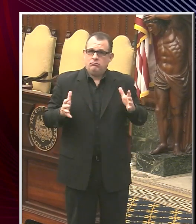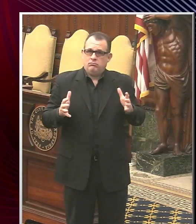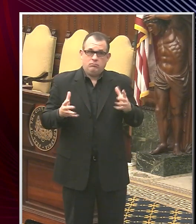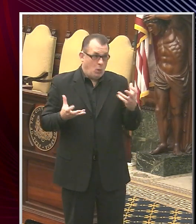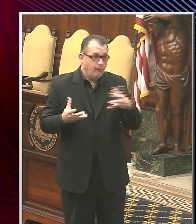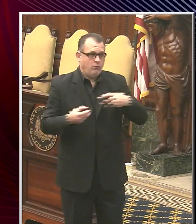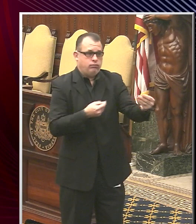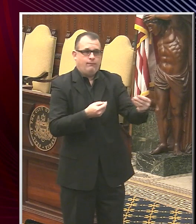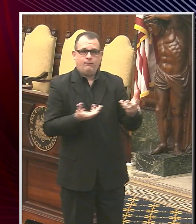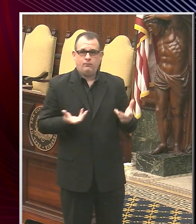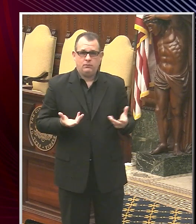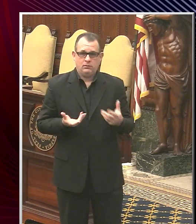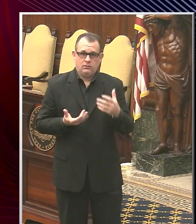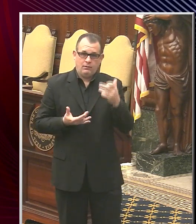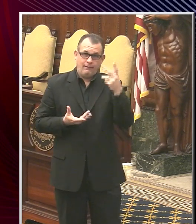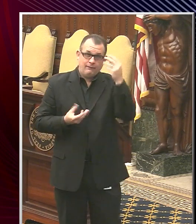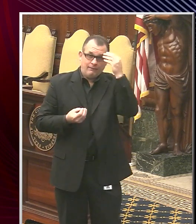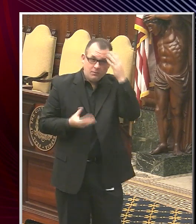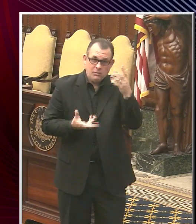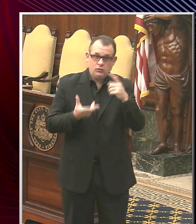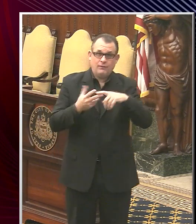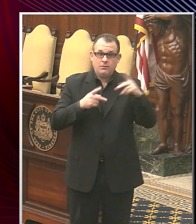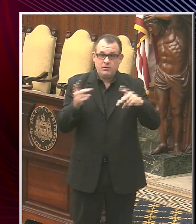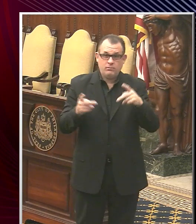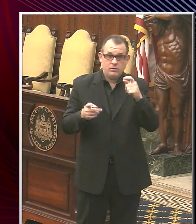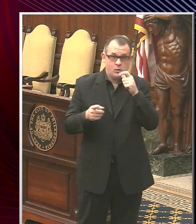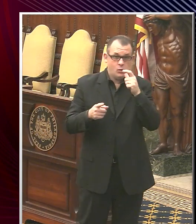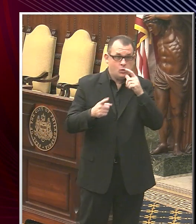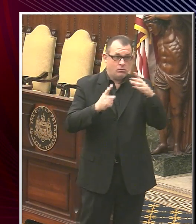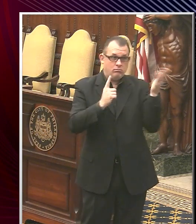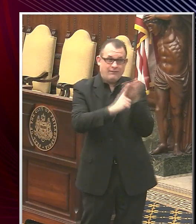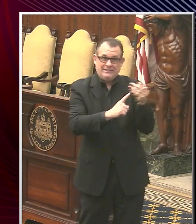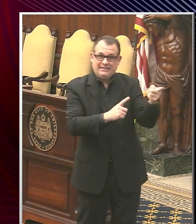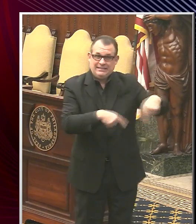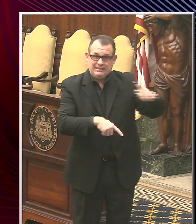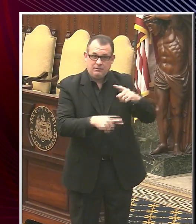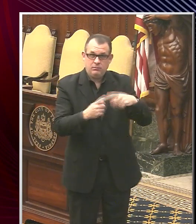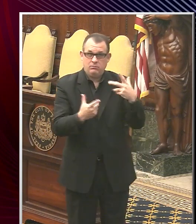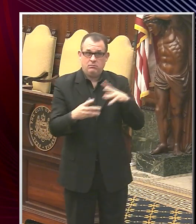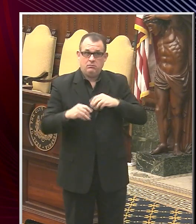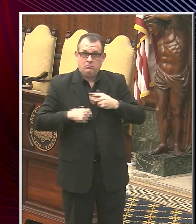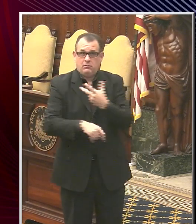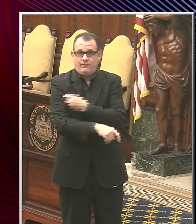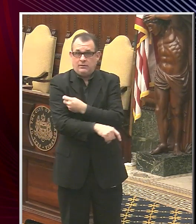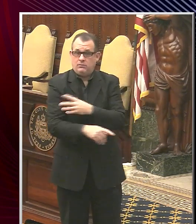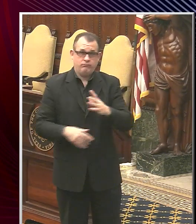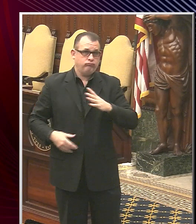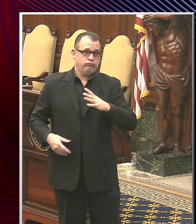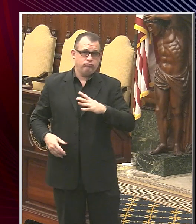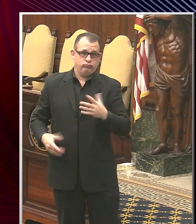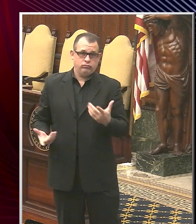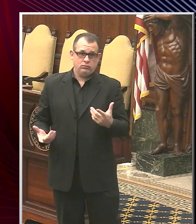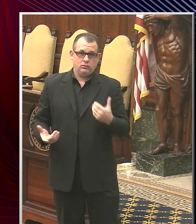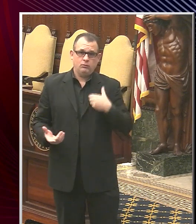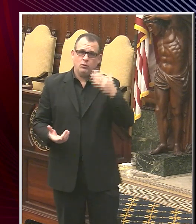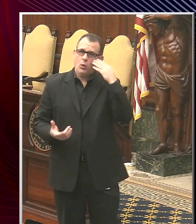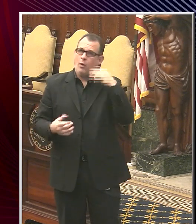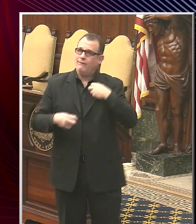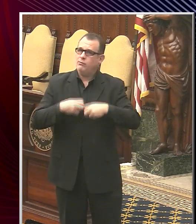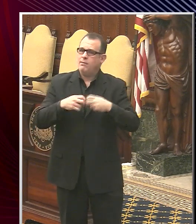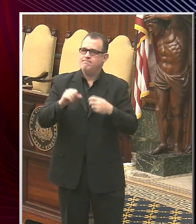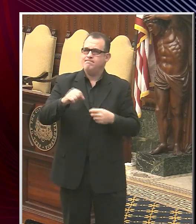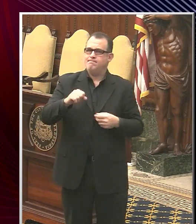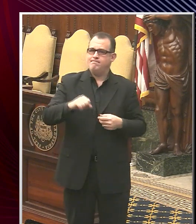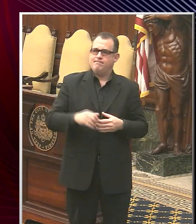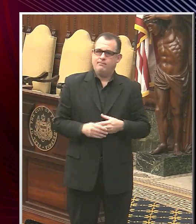information or other things that will persuade them to be vaccinated. We've we recognize this problem. I seriously doubt